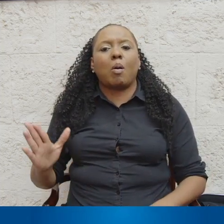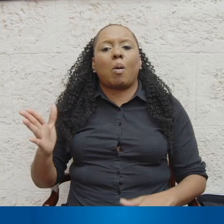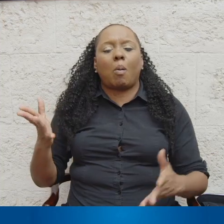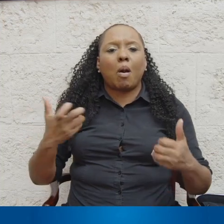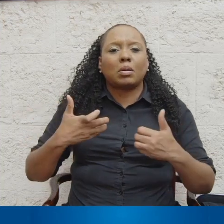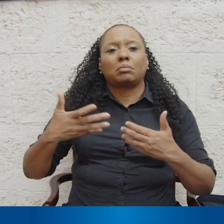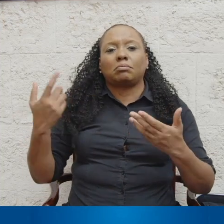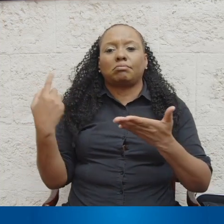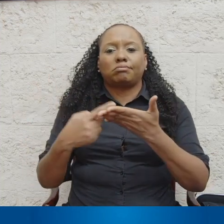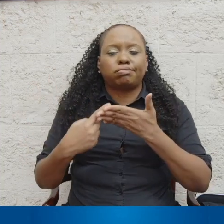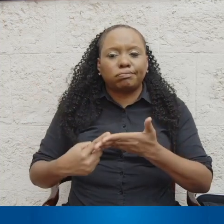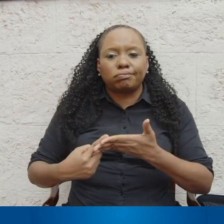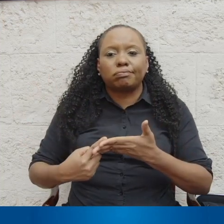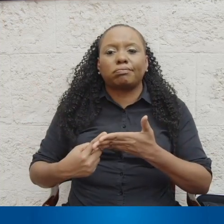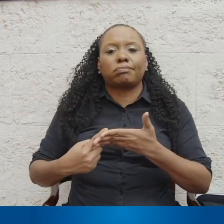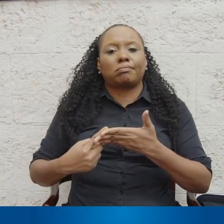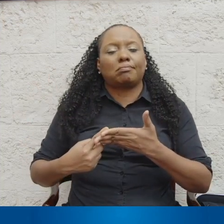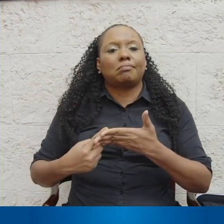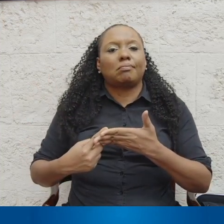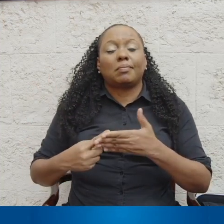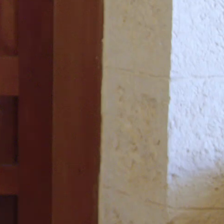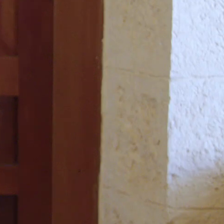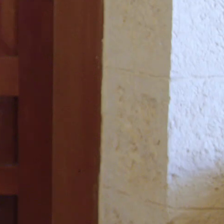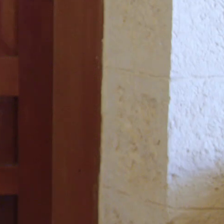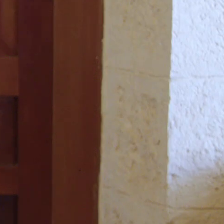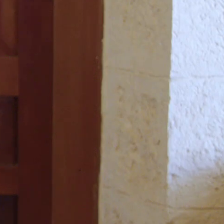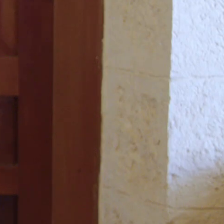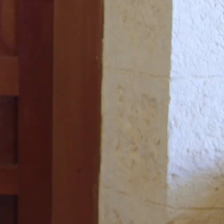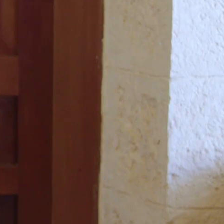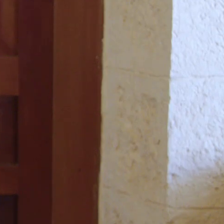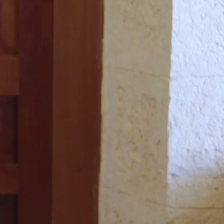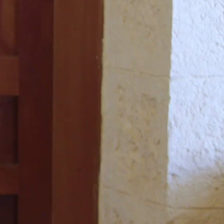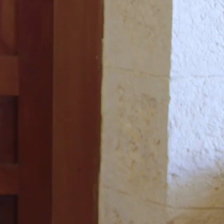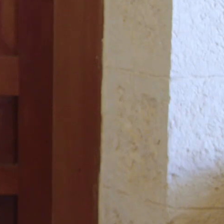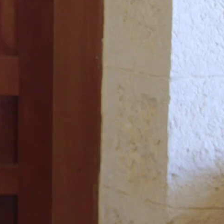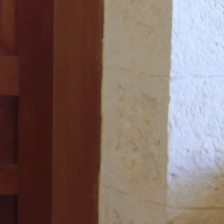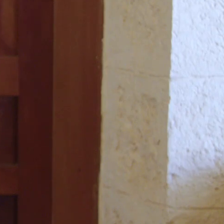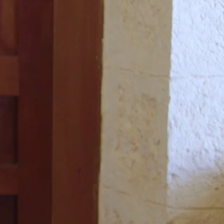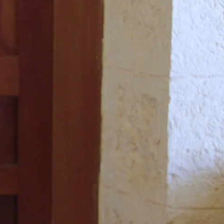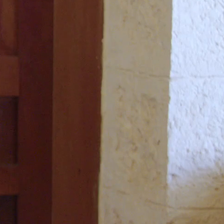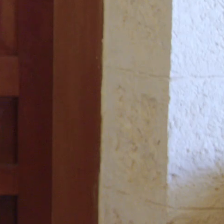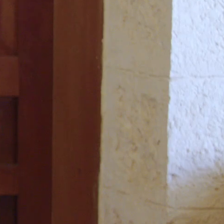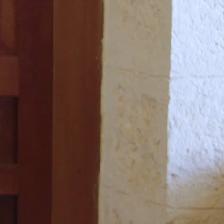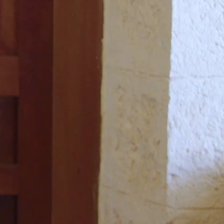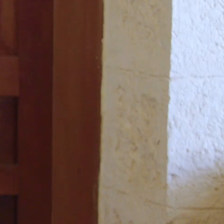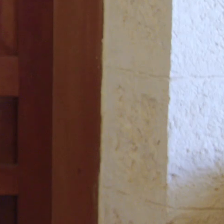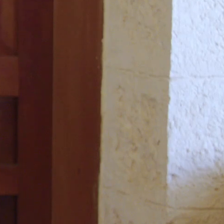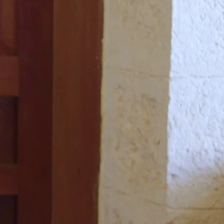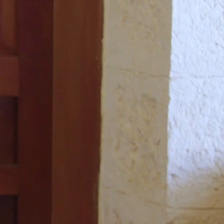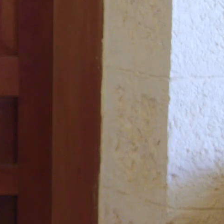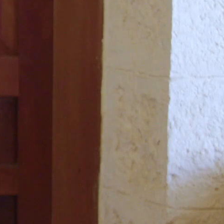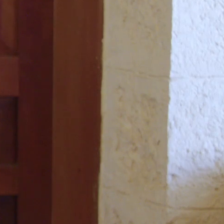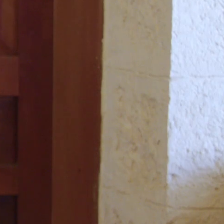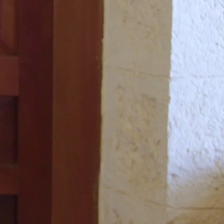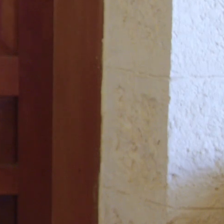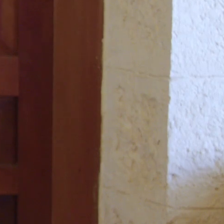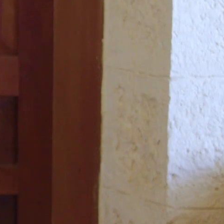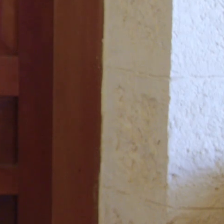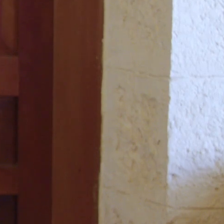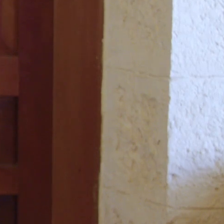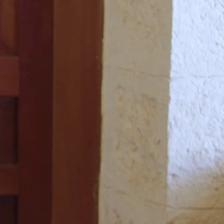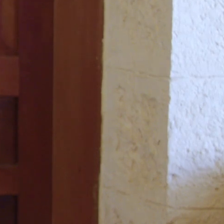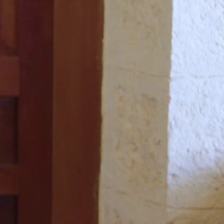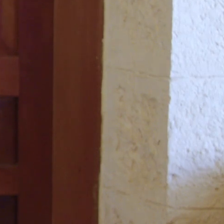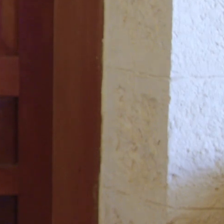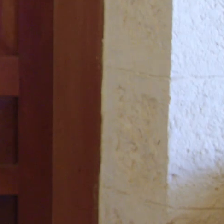I can't make that statement on his behalf. That's what he needs to make himself. Very good morning to all of you media